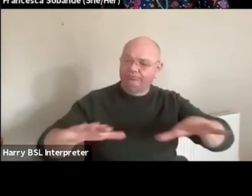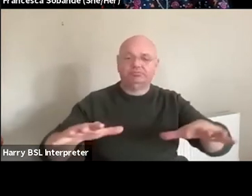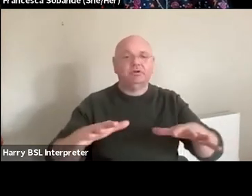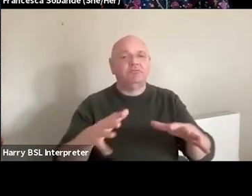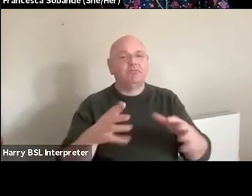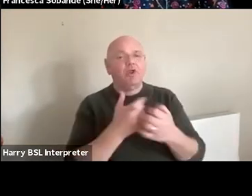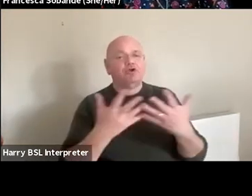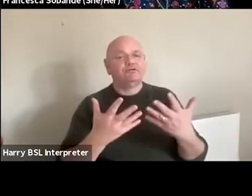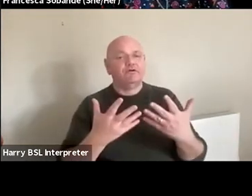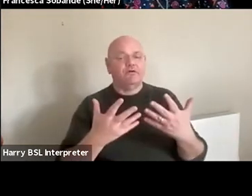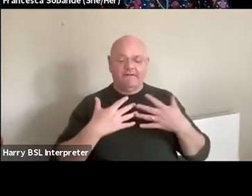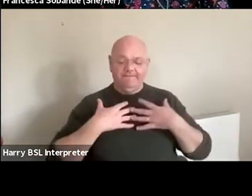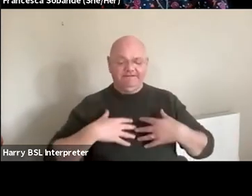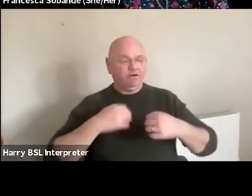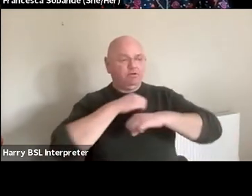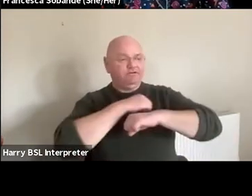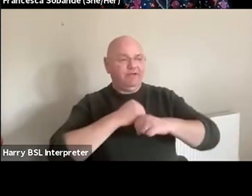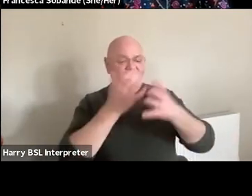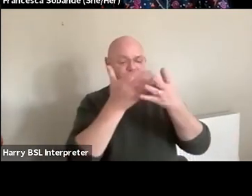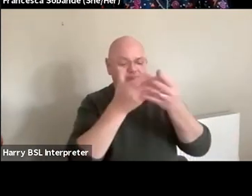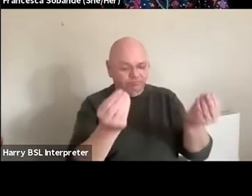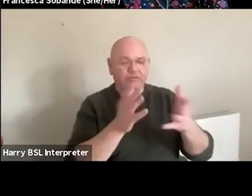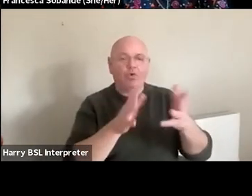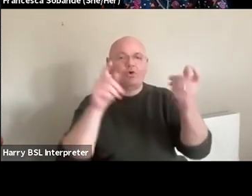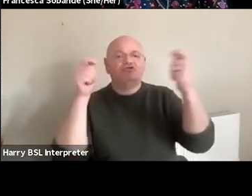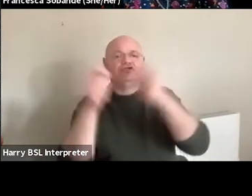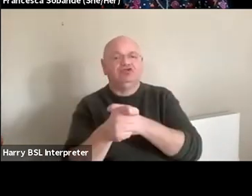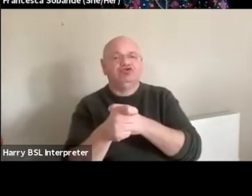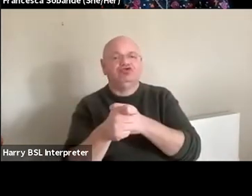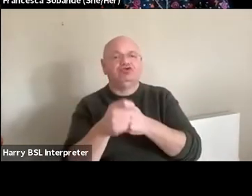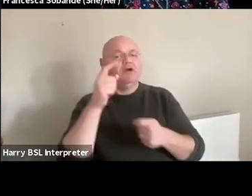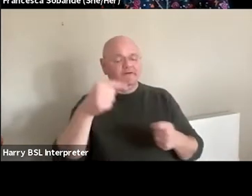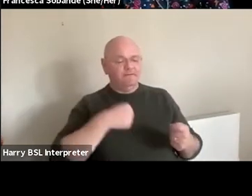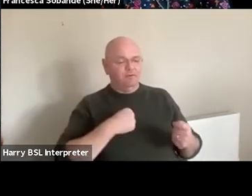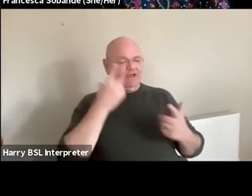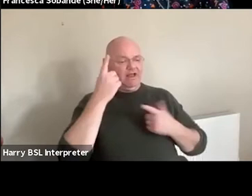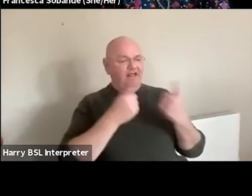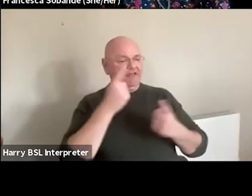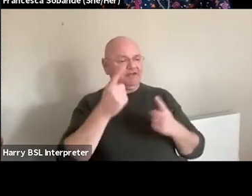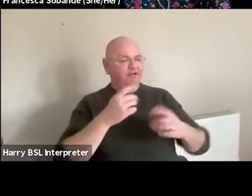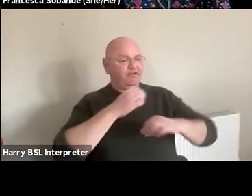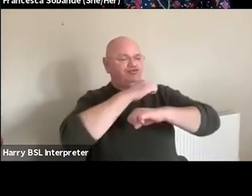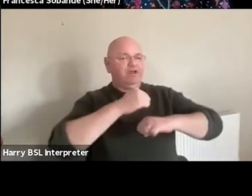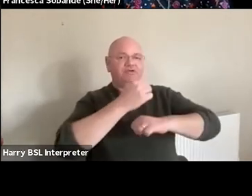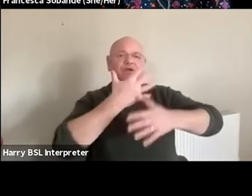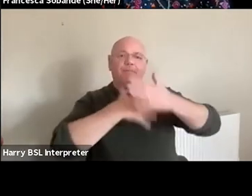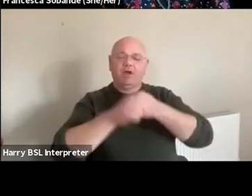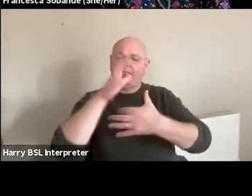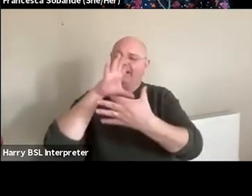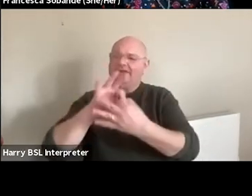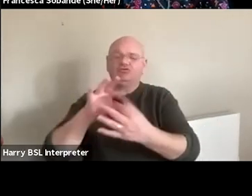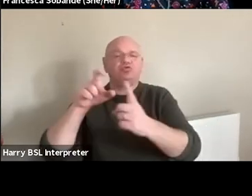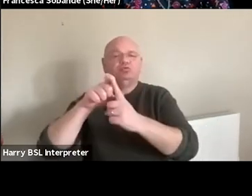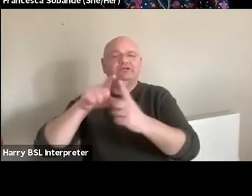And I think one of the ways in which, for me, the physical space then became part of a digital space was quite important,